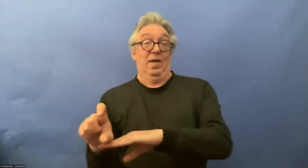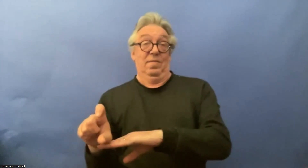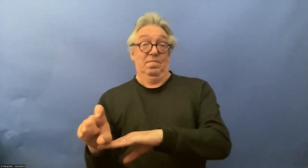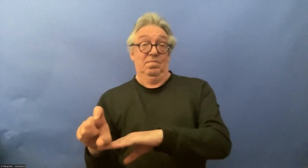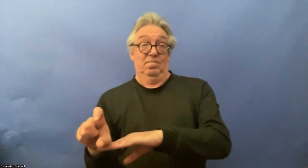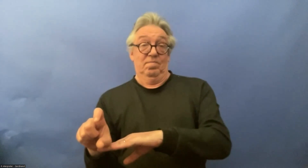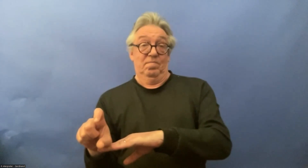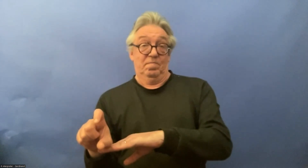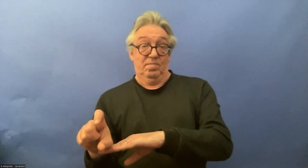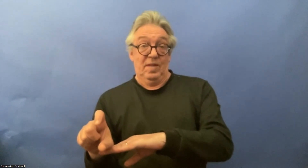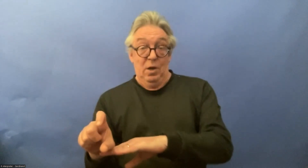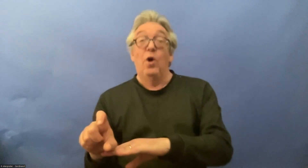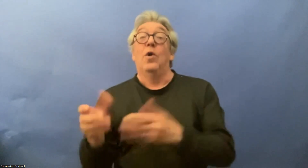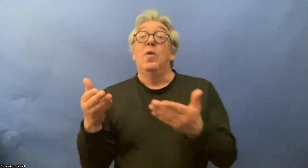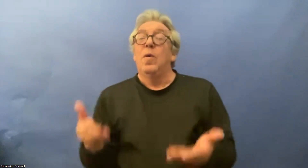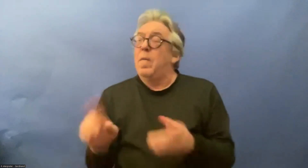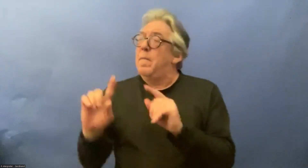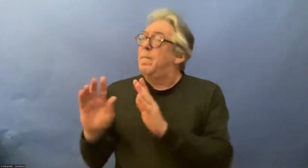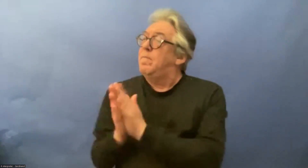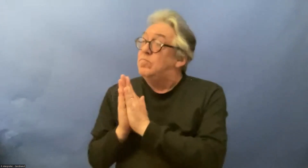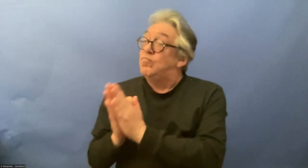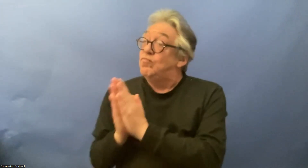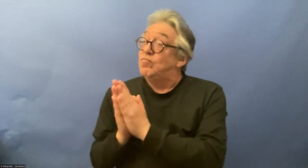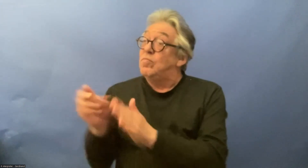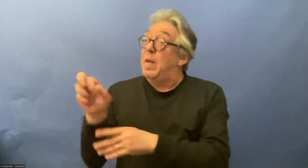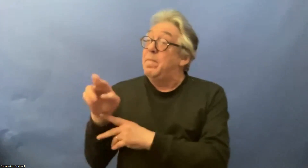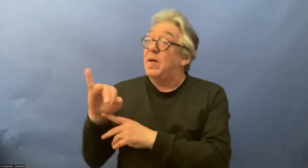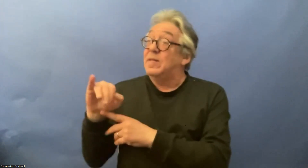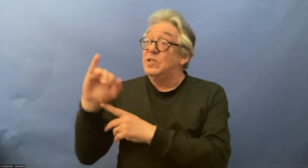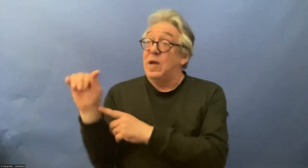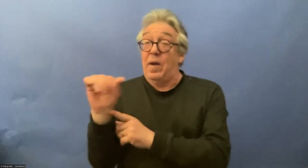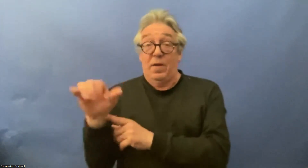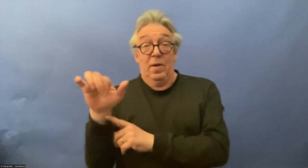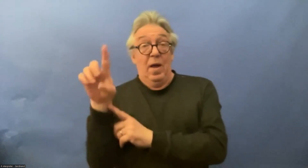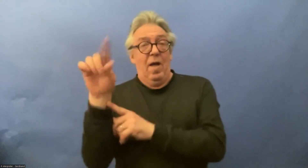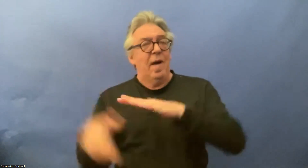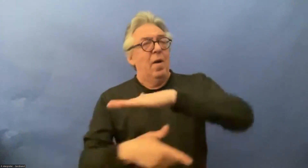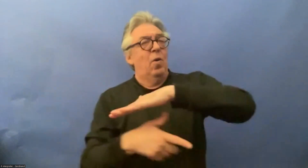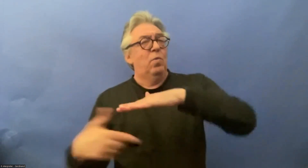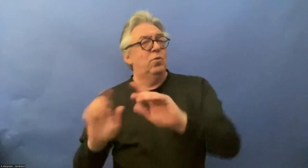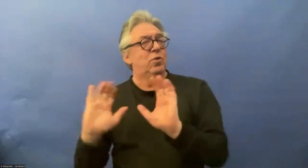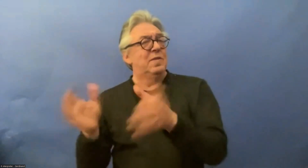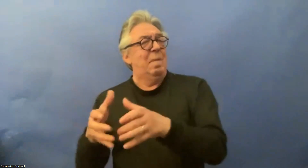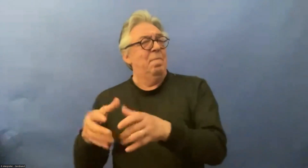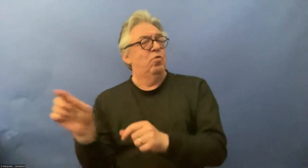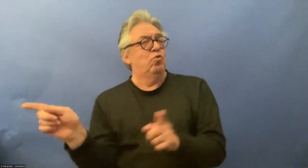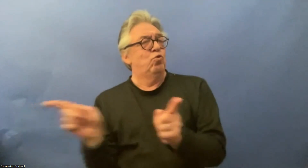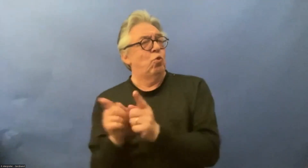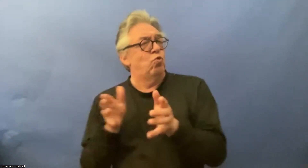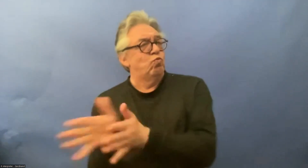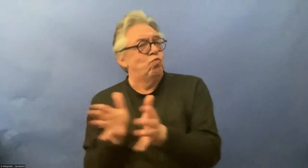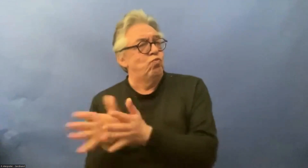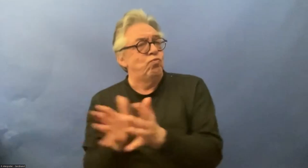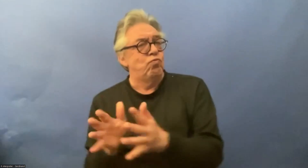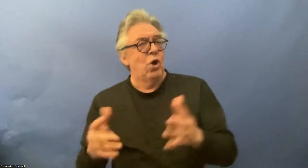the International Disability Alliance Logistic Team to provide us with quick housekeeping notes about the webinar